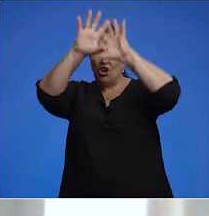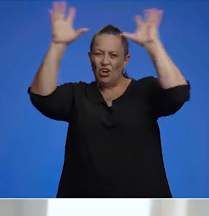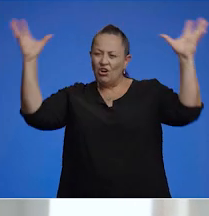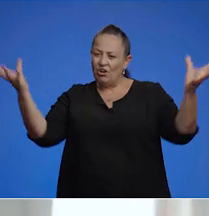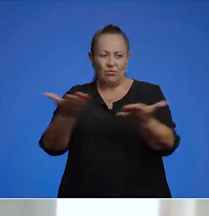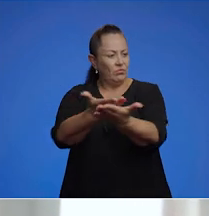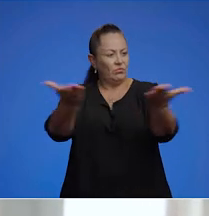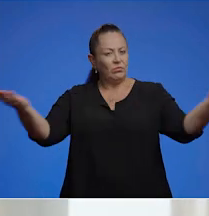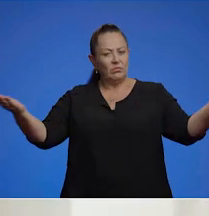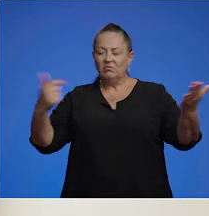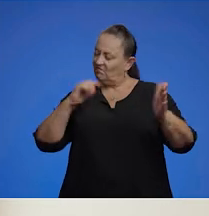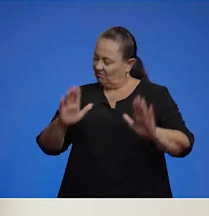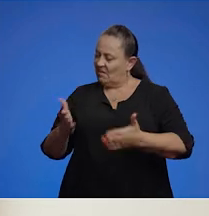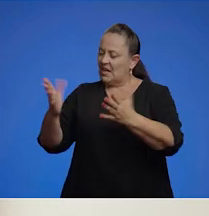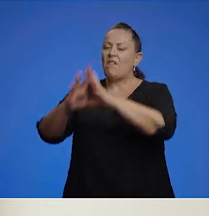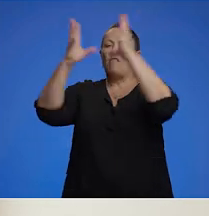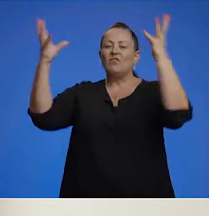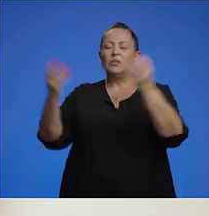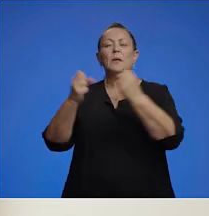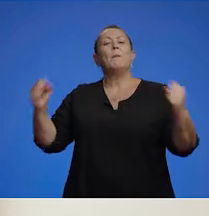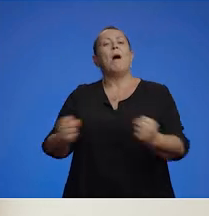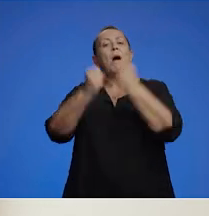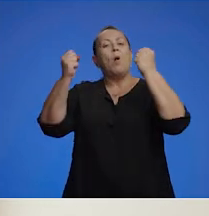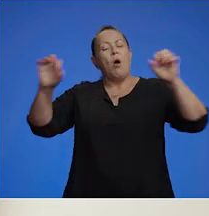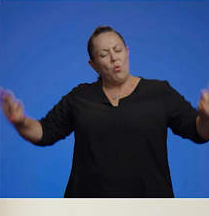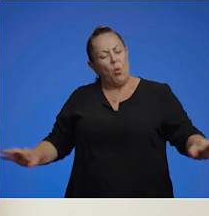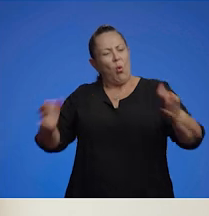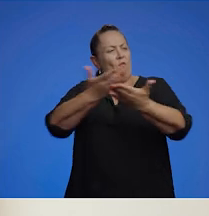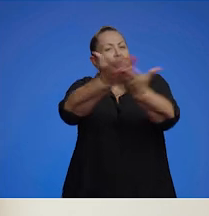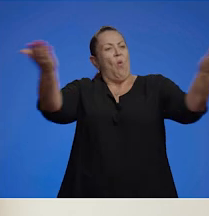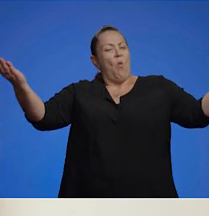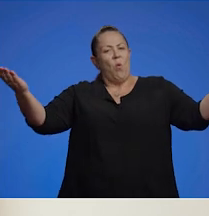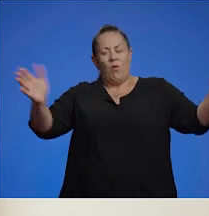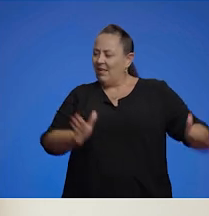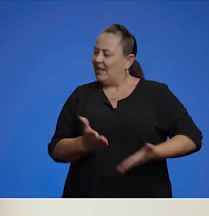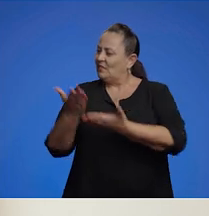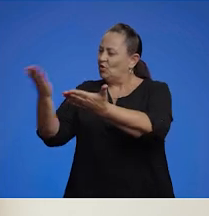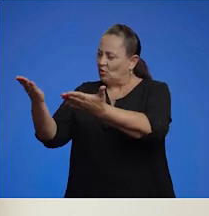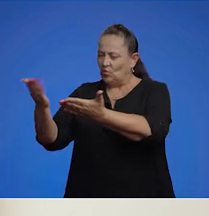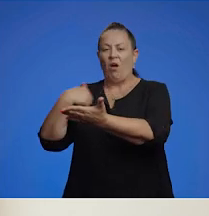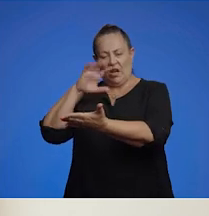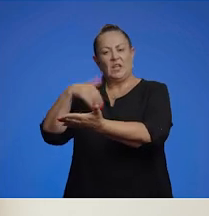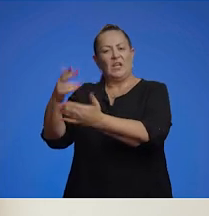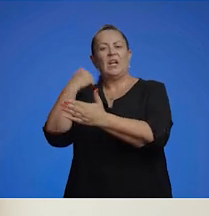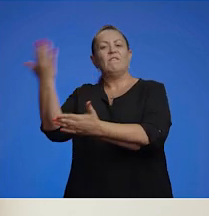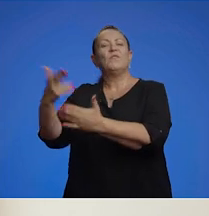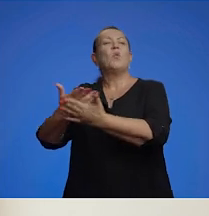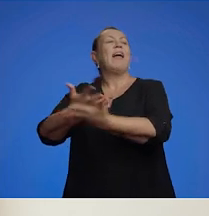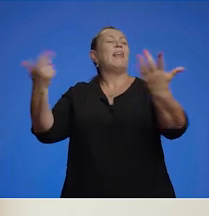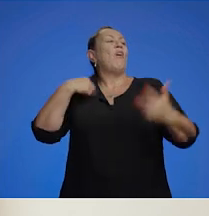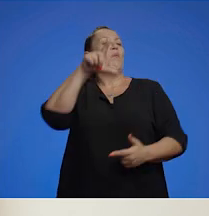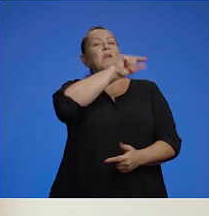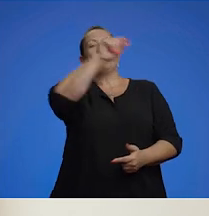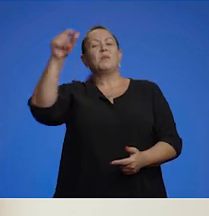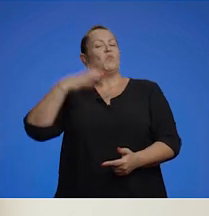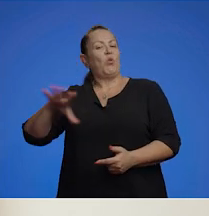of the world and said to him, "I will give you all this power and the glory of these kingdoms, for it has been committed to me and I give it to